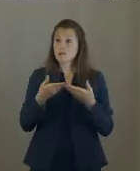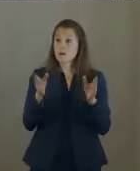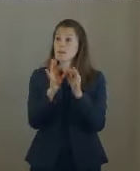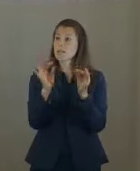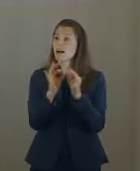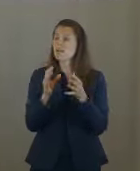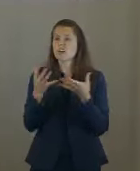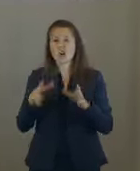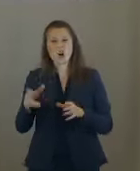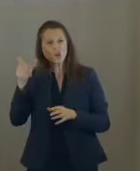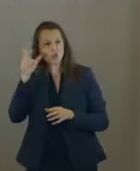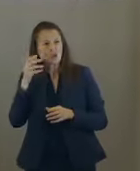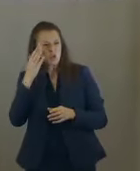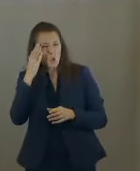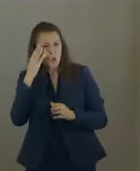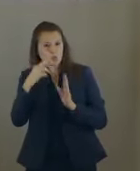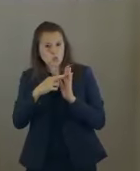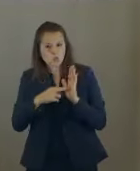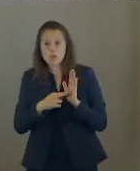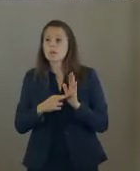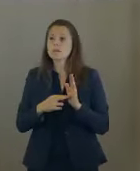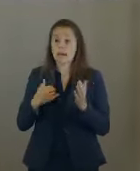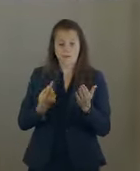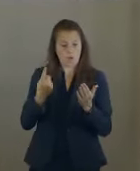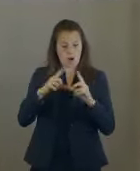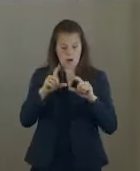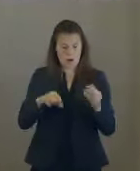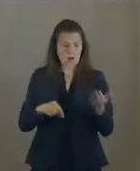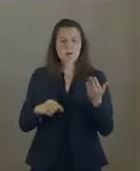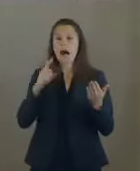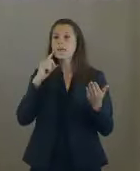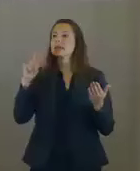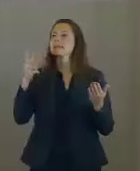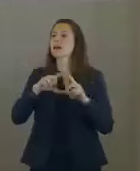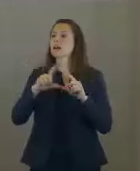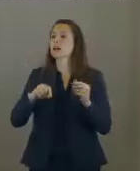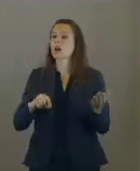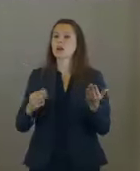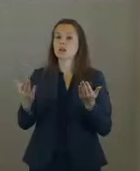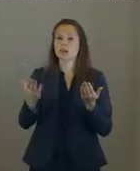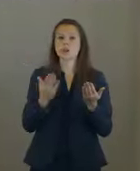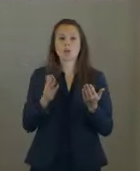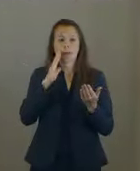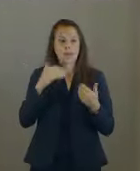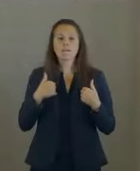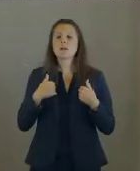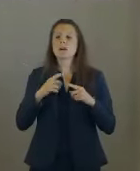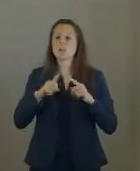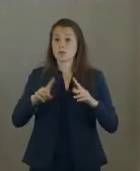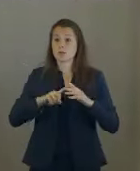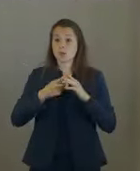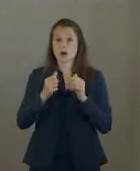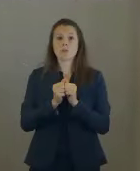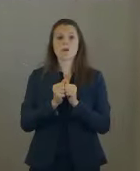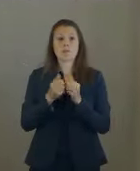heard the protocol earlier. I have one form that has been turned in. I think there's a second form on its way. But we will begin